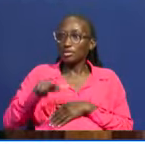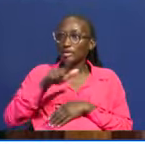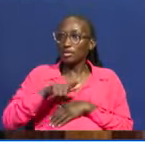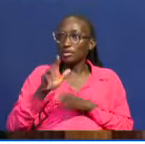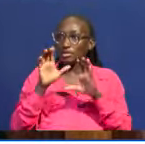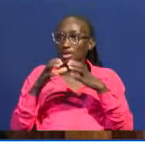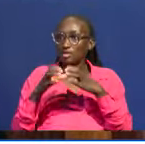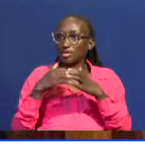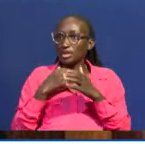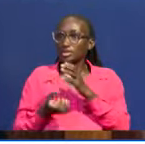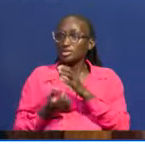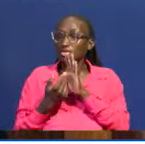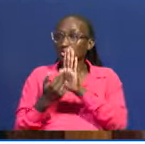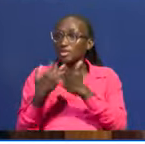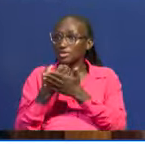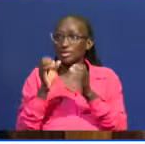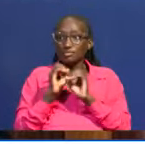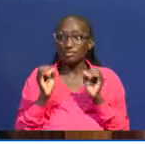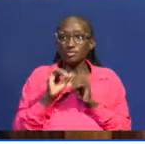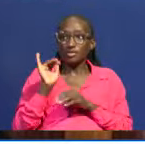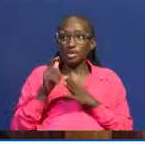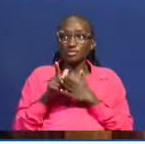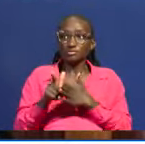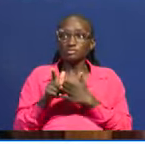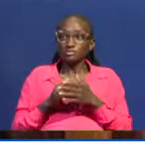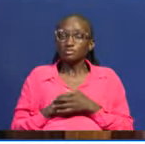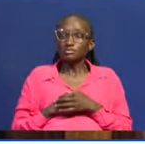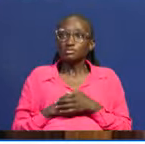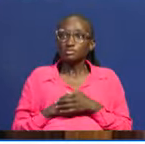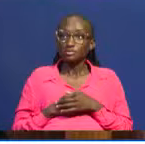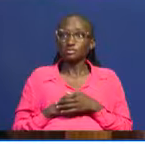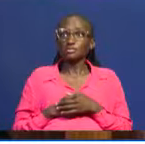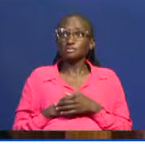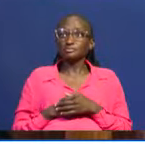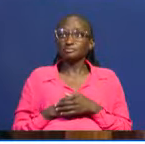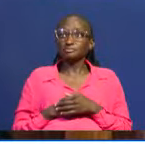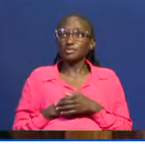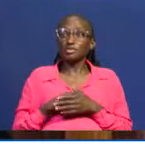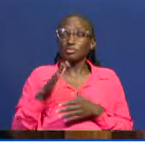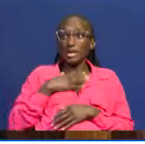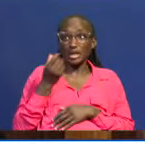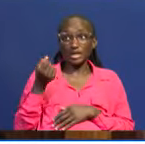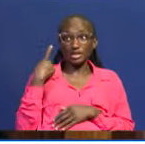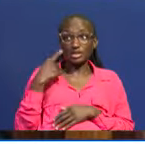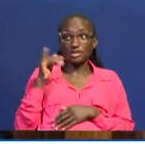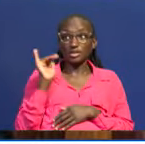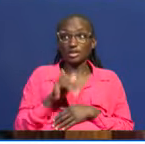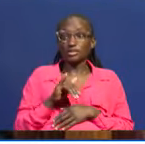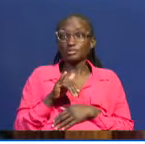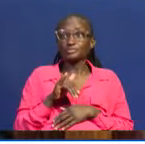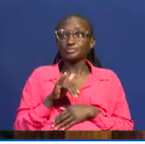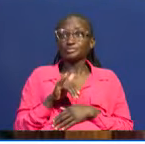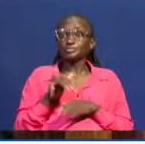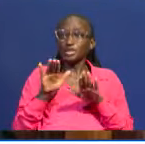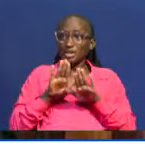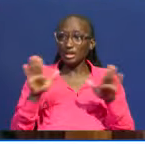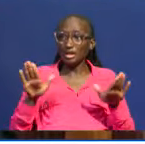circles. He has not produced evidence for that loan. And therefore, to my contention, that issue is already proved.